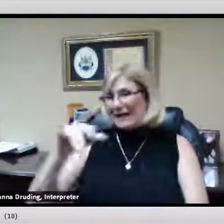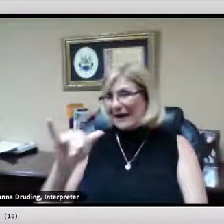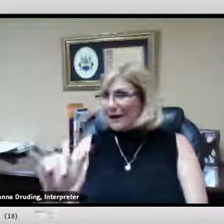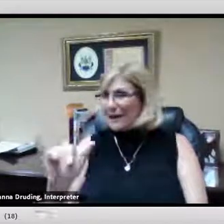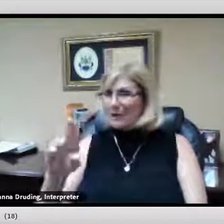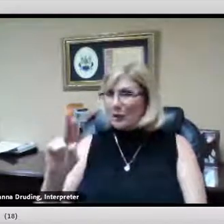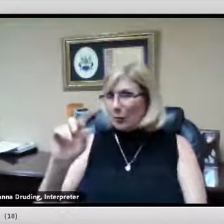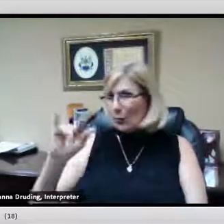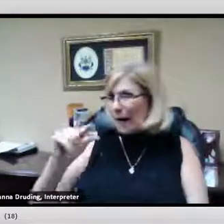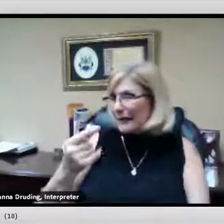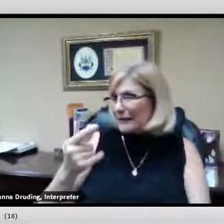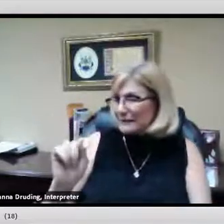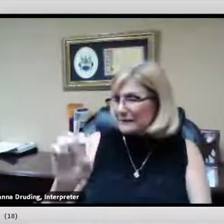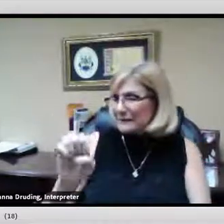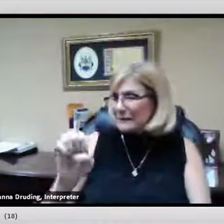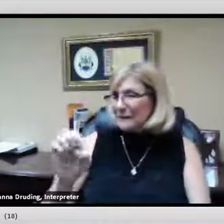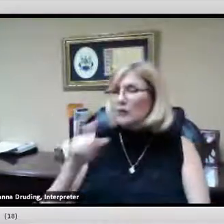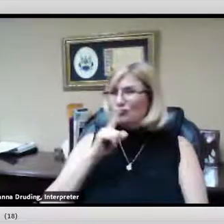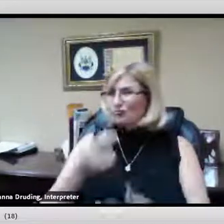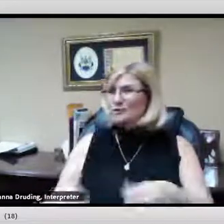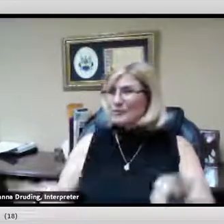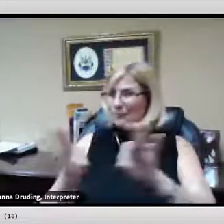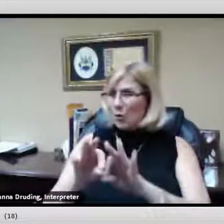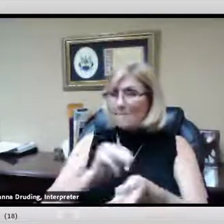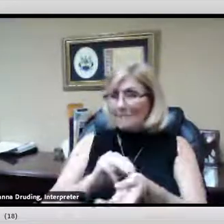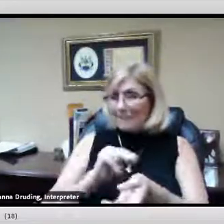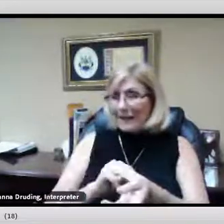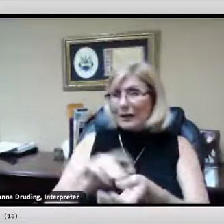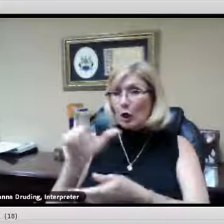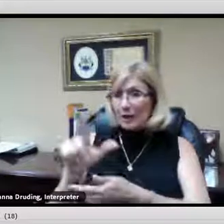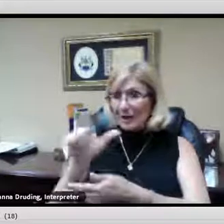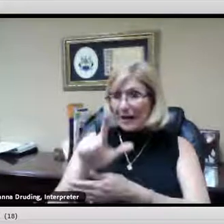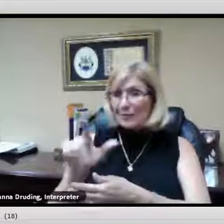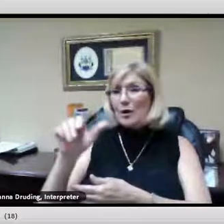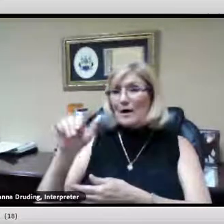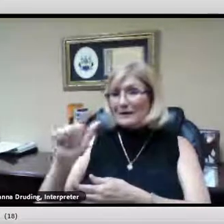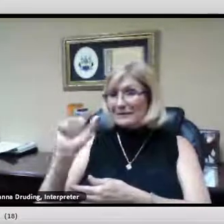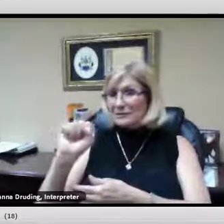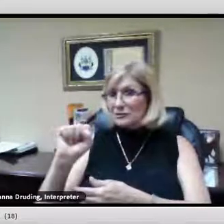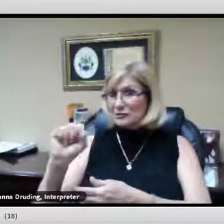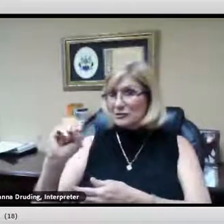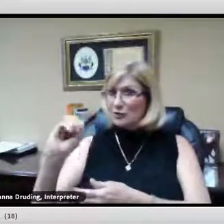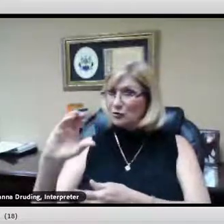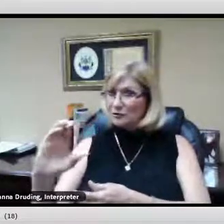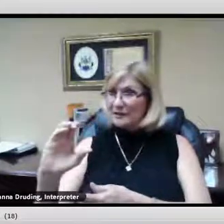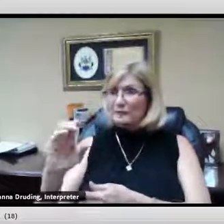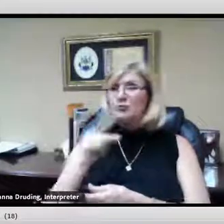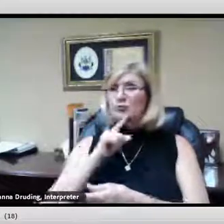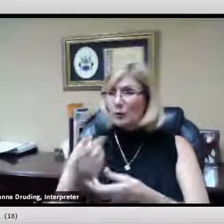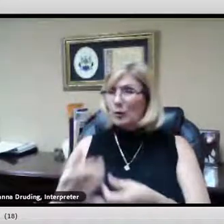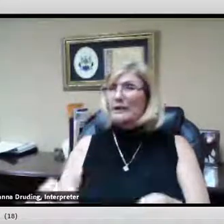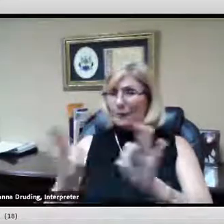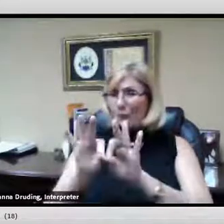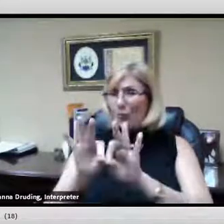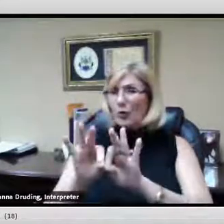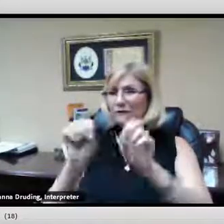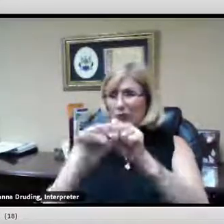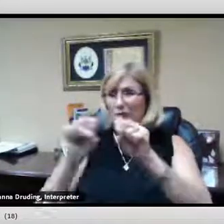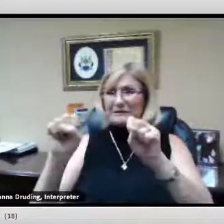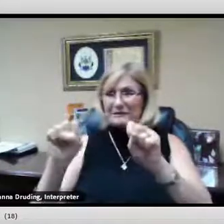even more important. So, Medical Library Association is important for a systems librarian